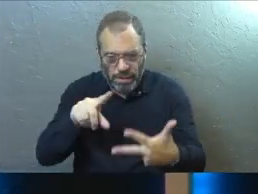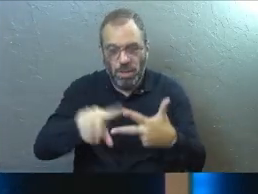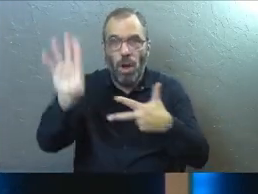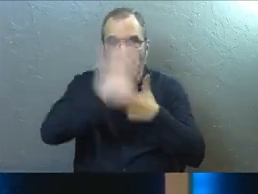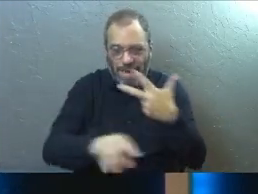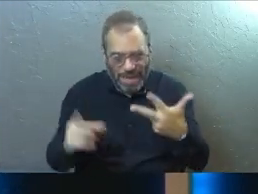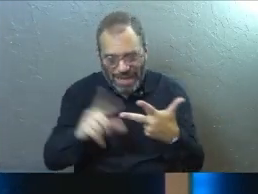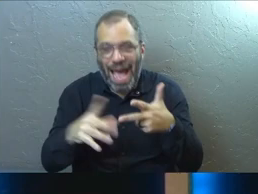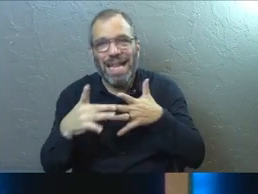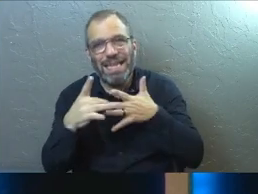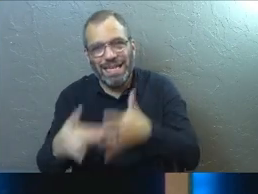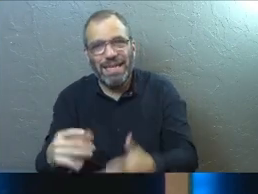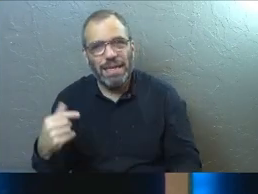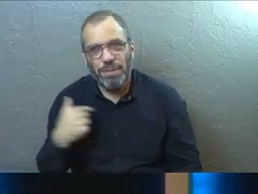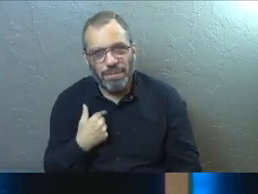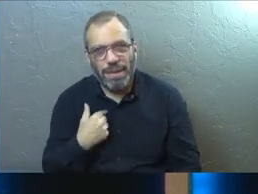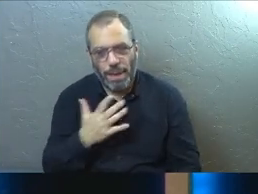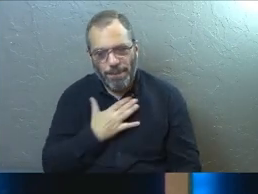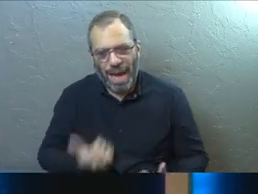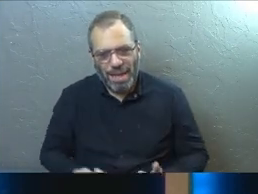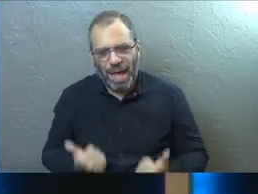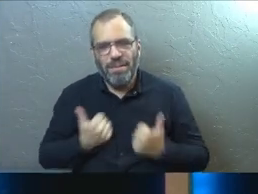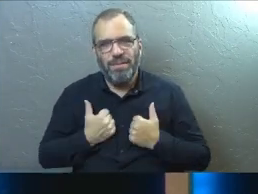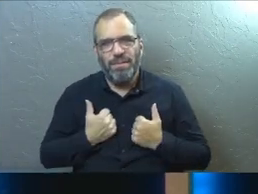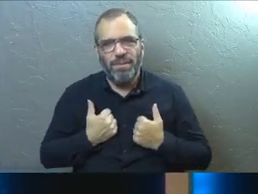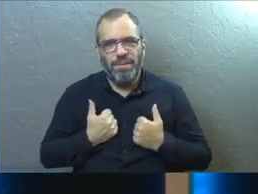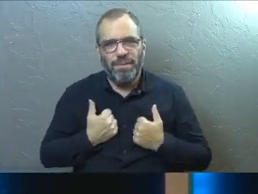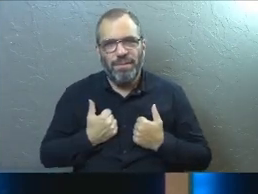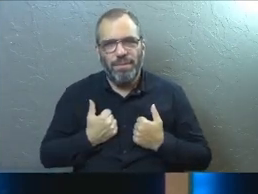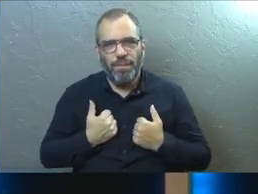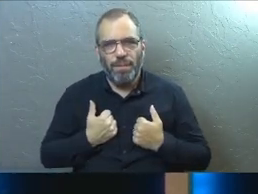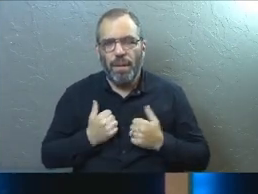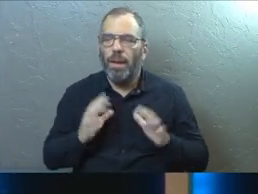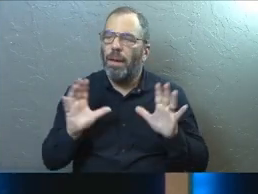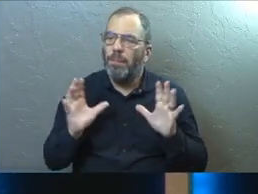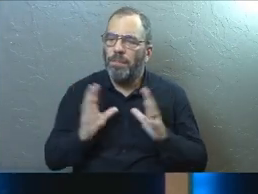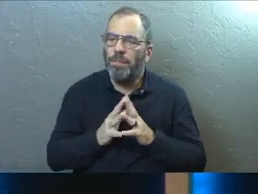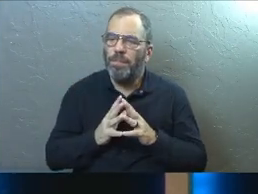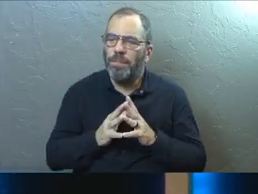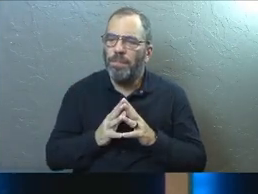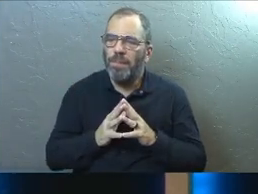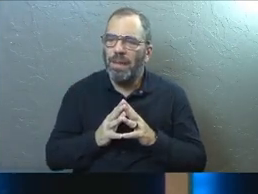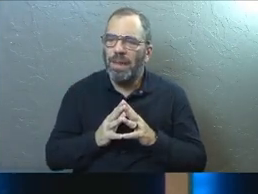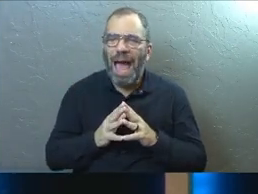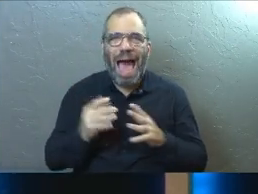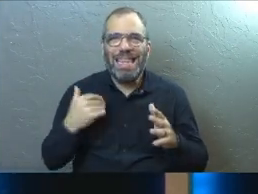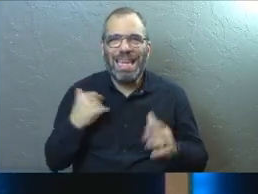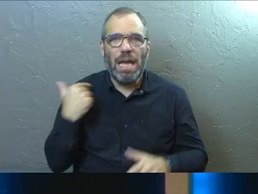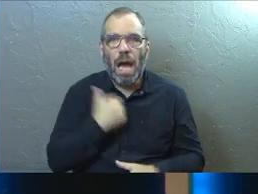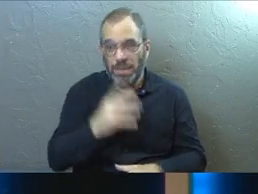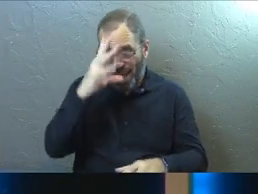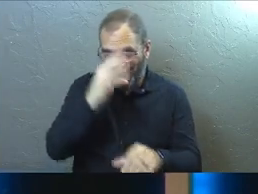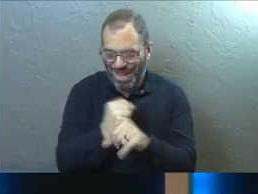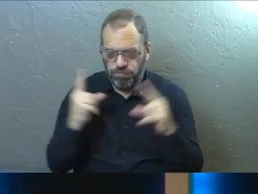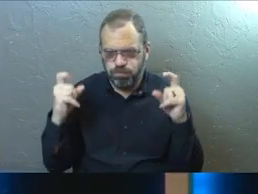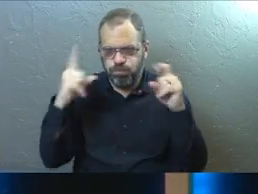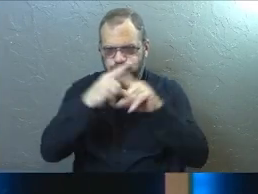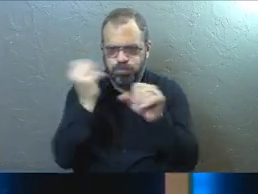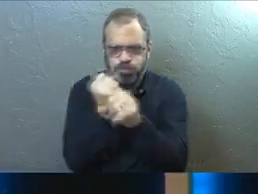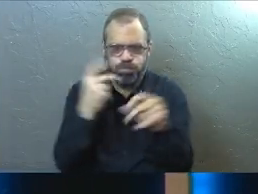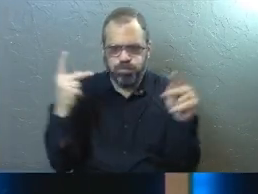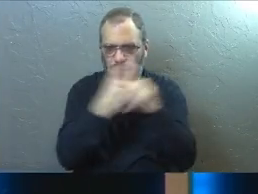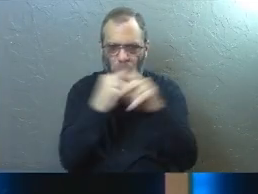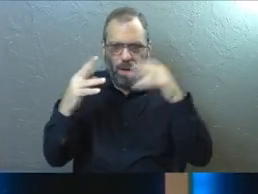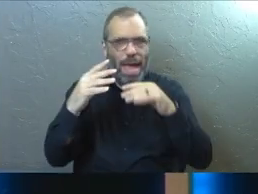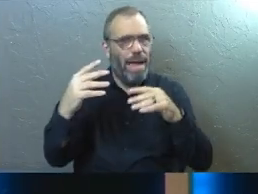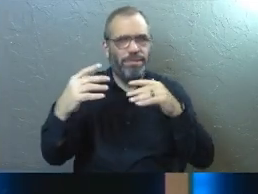he is leading me in my life. I think we so overcomplicate faith a lot of times. And